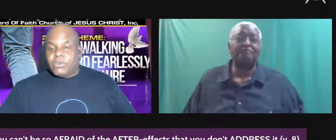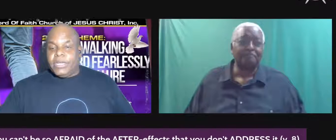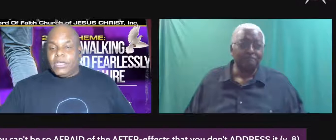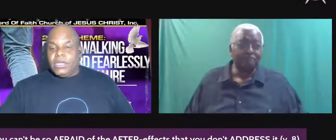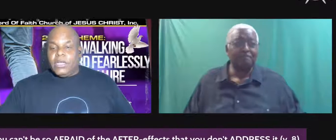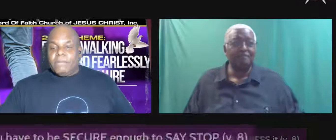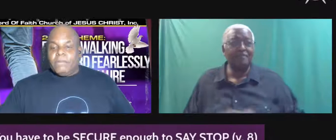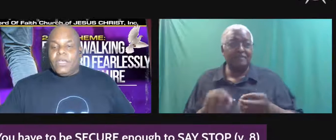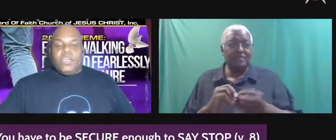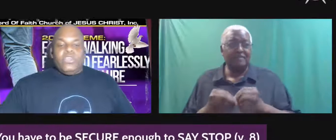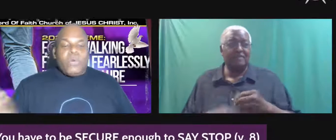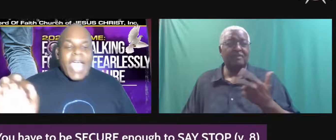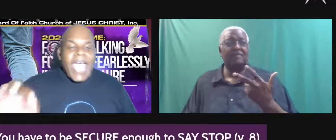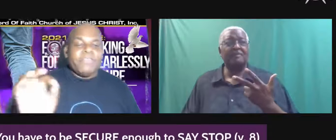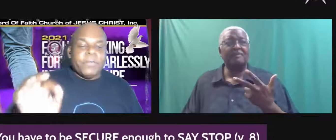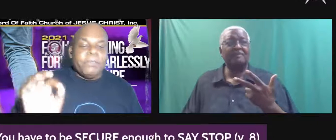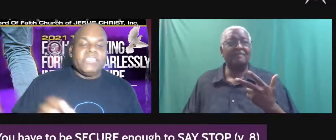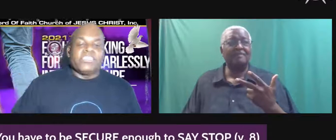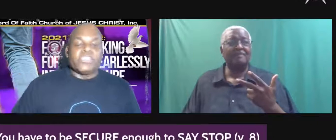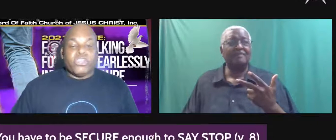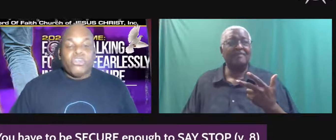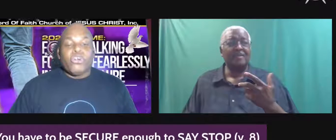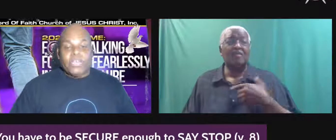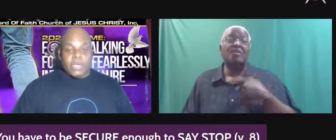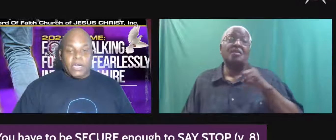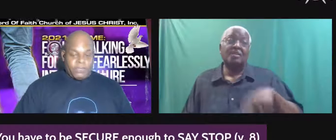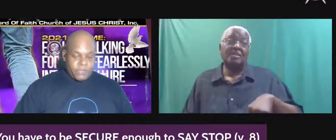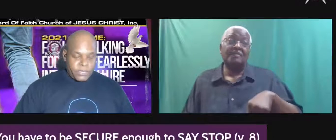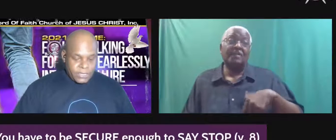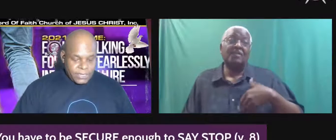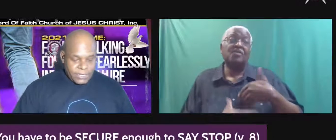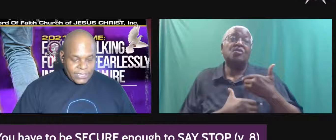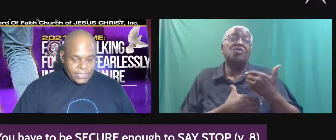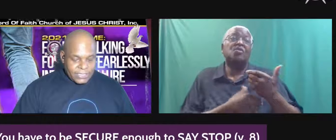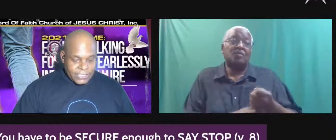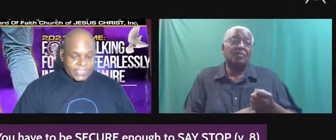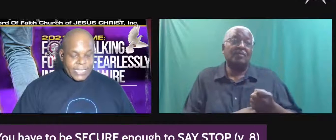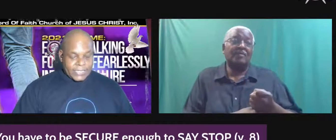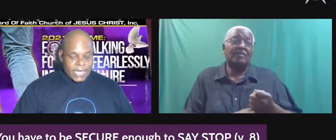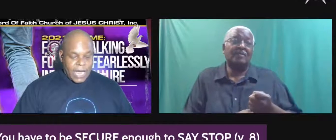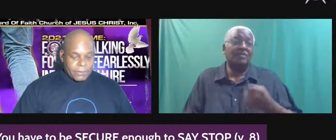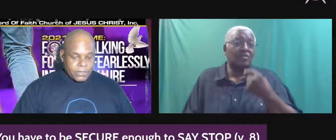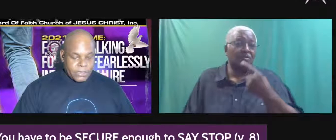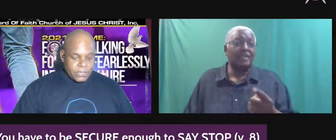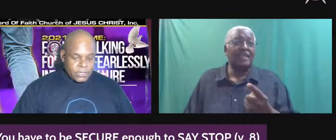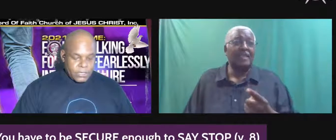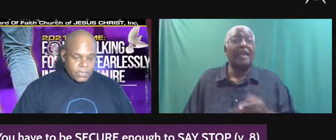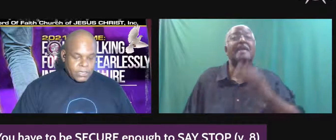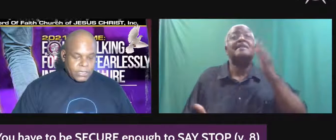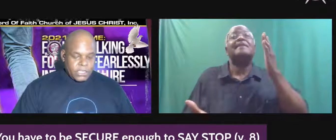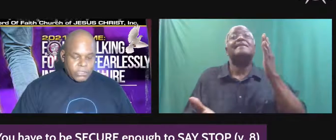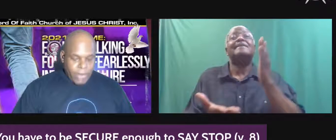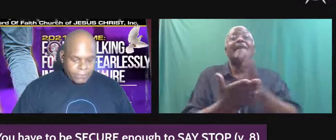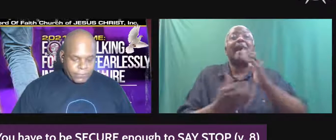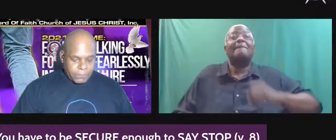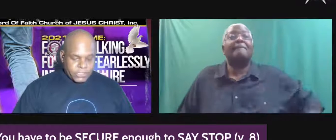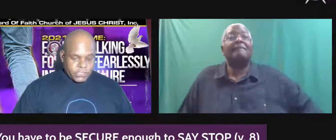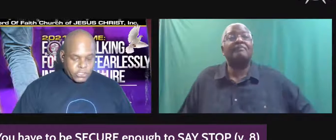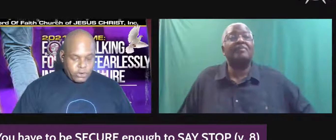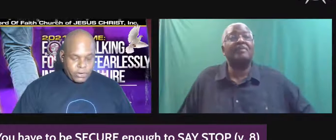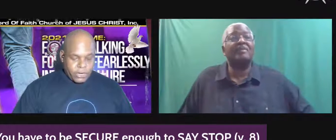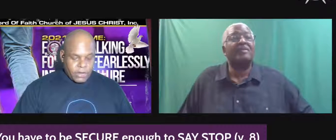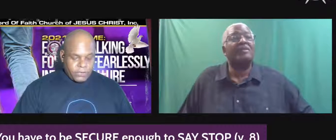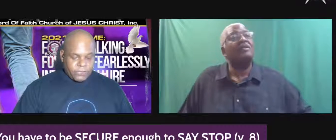Here's number three. You have to be secure enough to say stop. You have